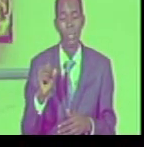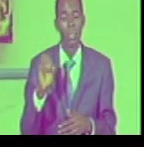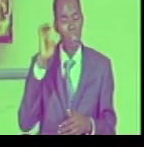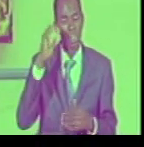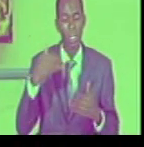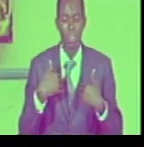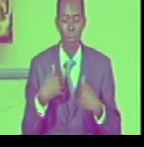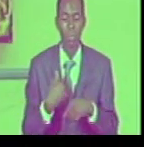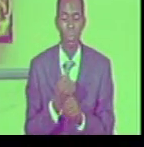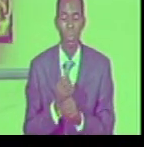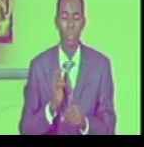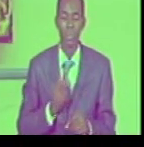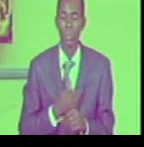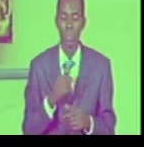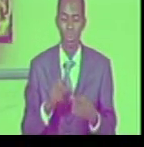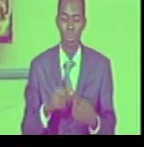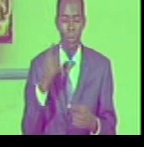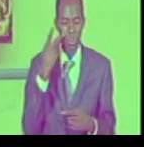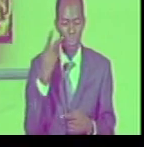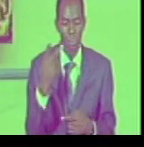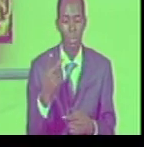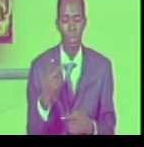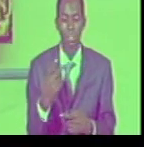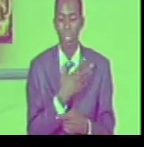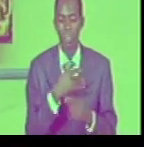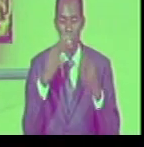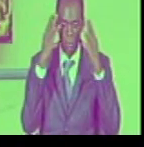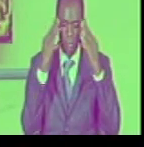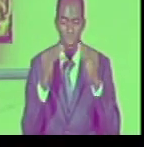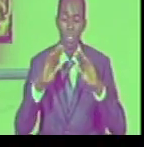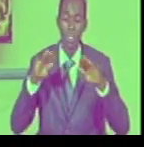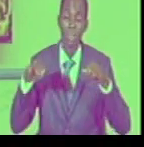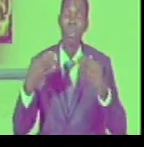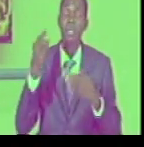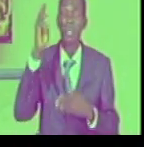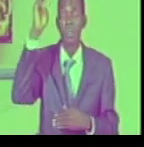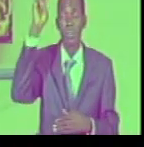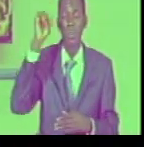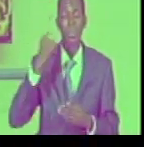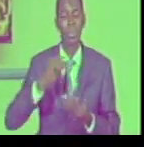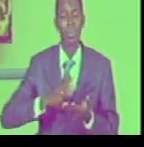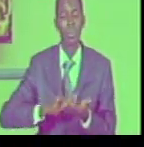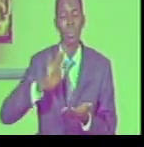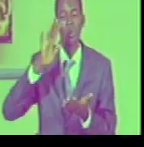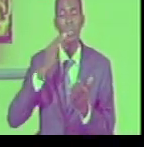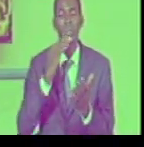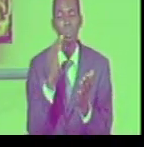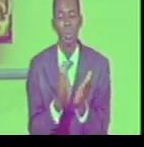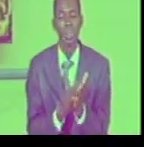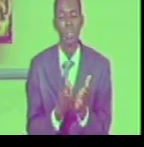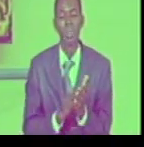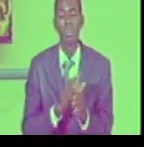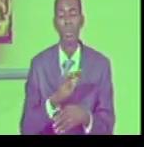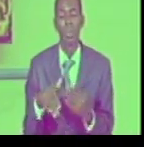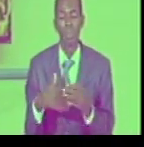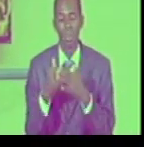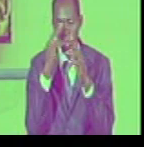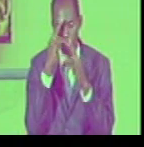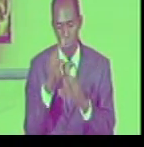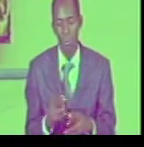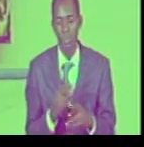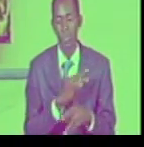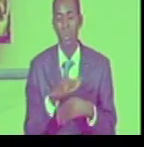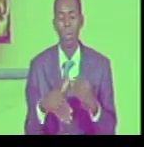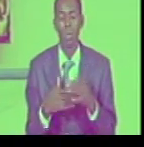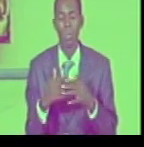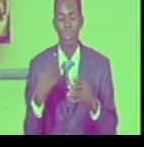witness. Give him the glory. Give him the praises. Give him all the honor. Give him all the adoration.